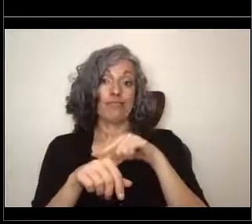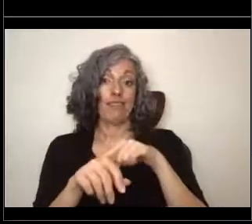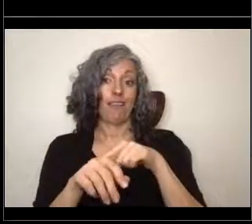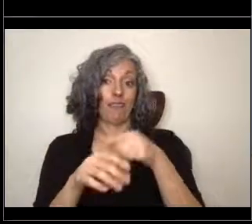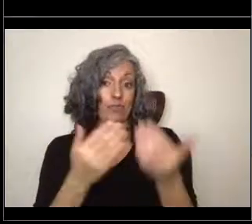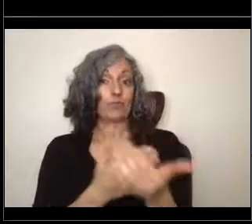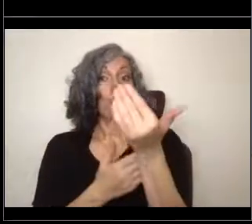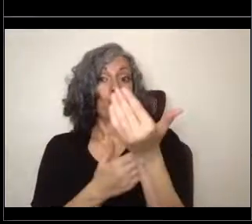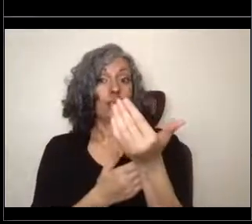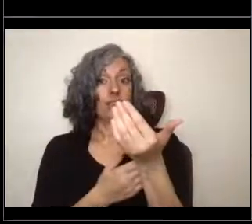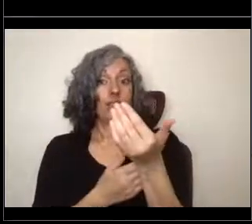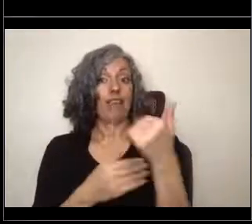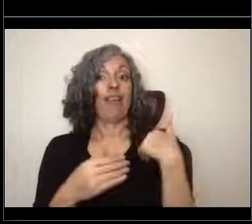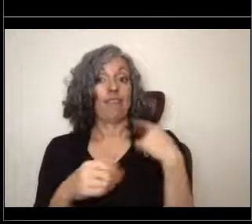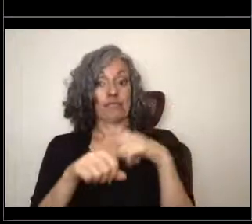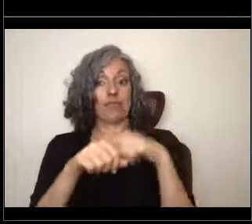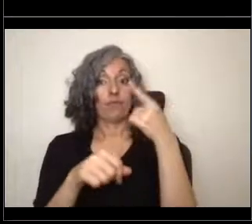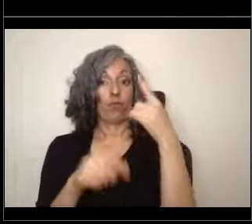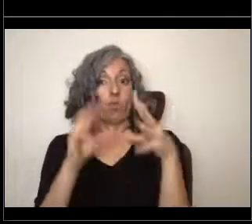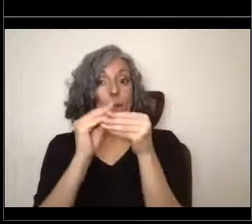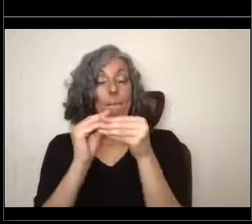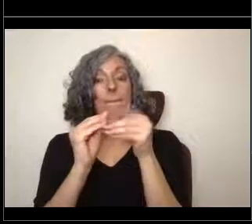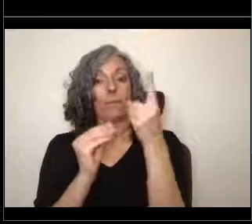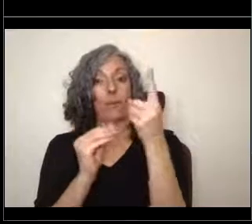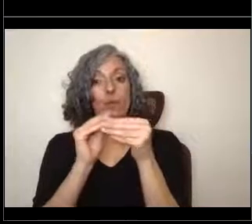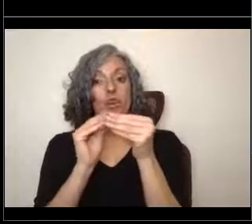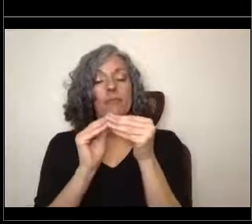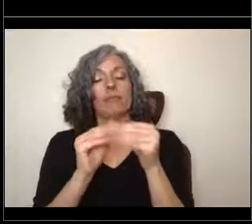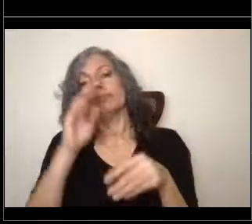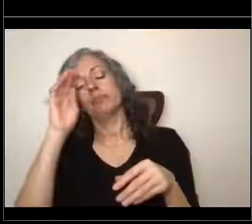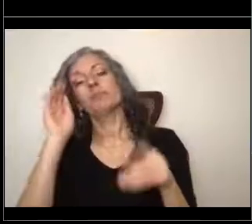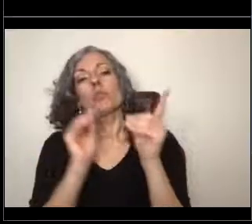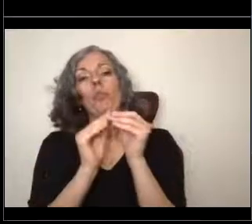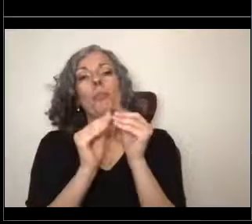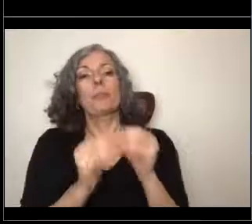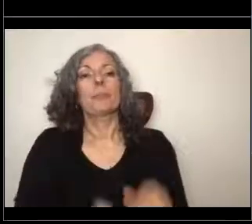more. Yes, up next we have Bill Higgins.